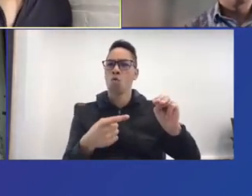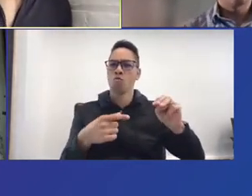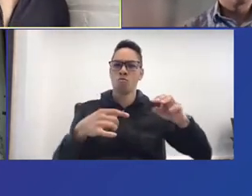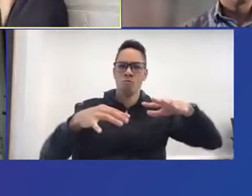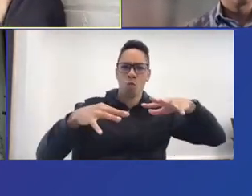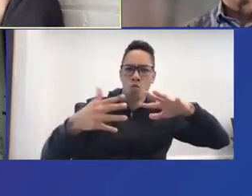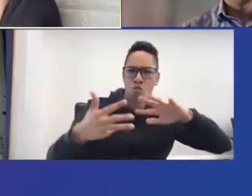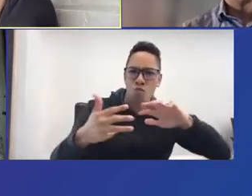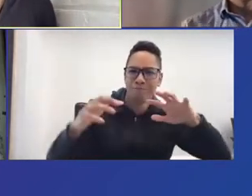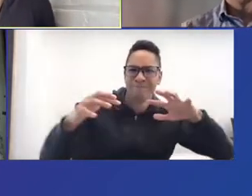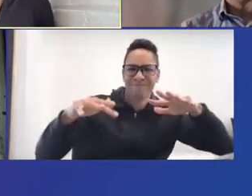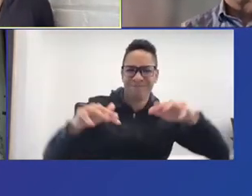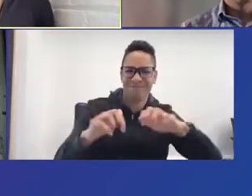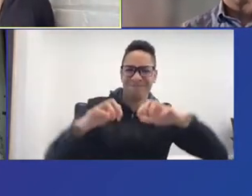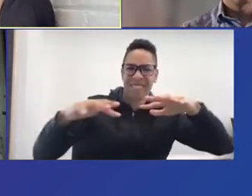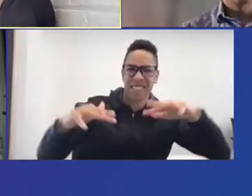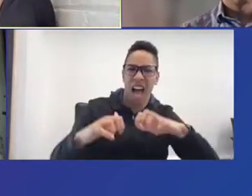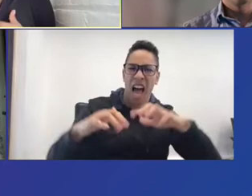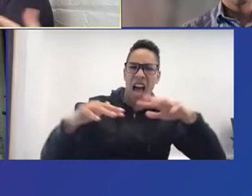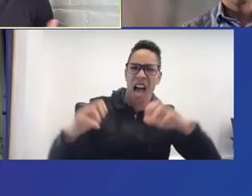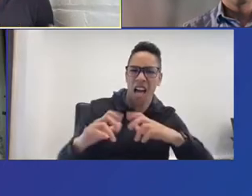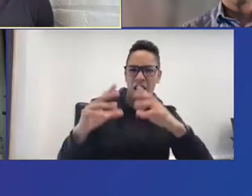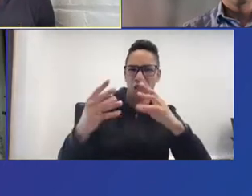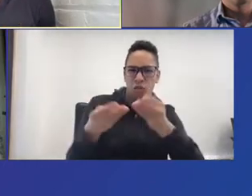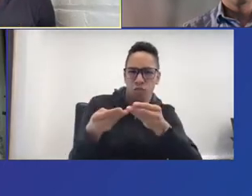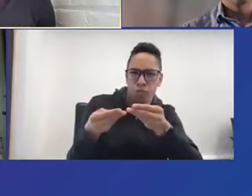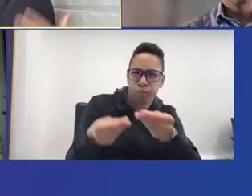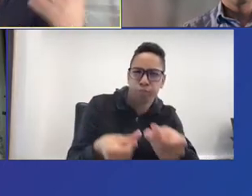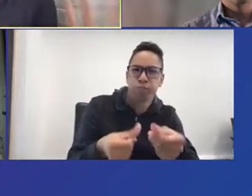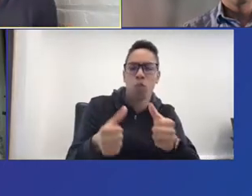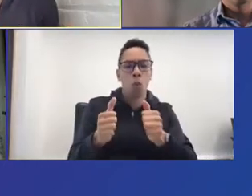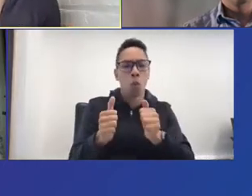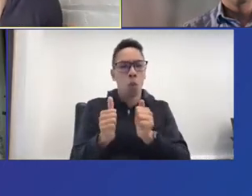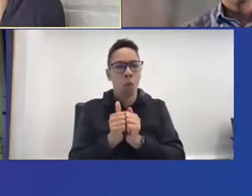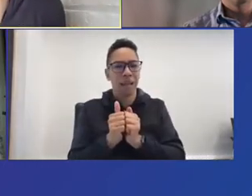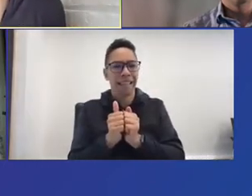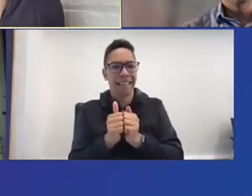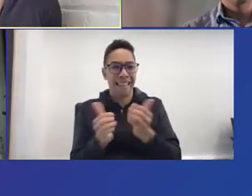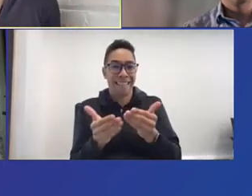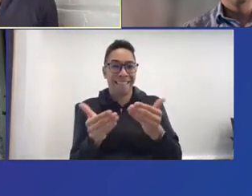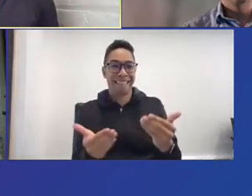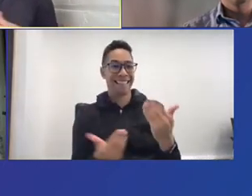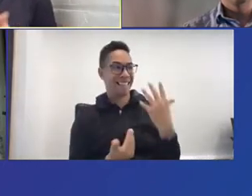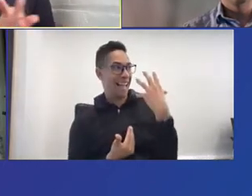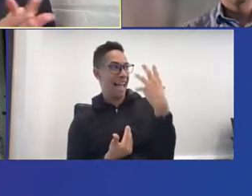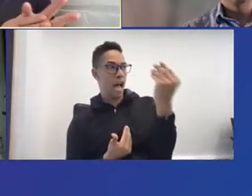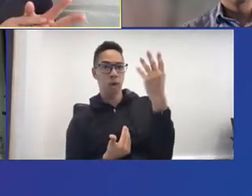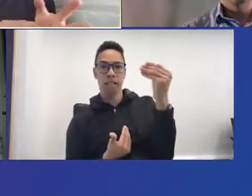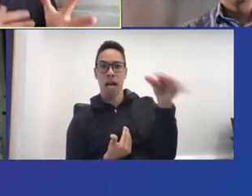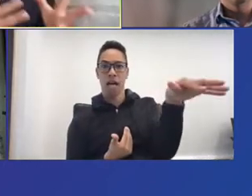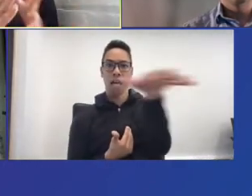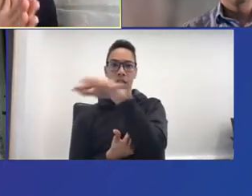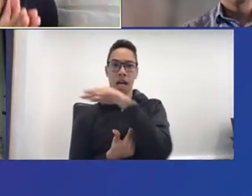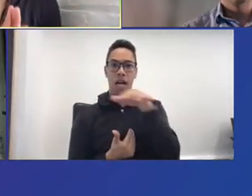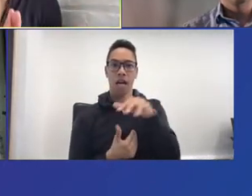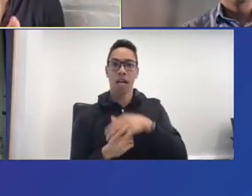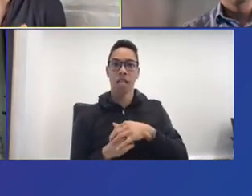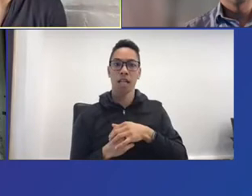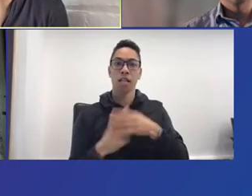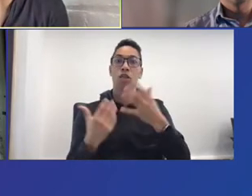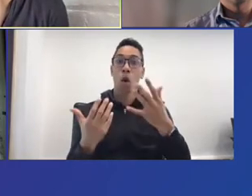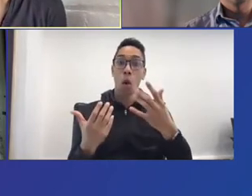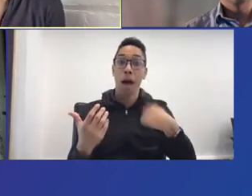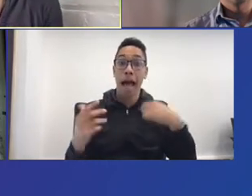massaged by the things that are outside of us. So when I look in